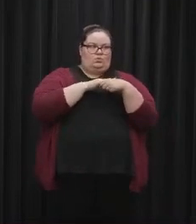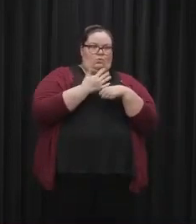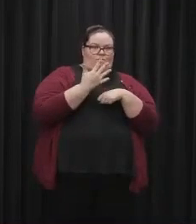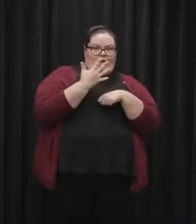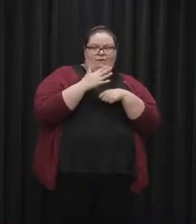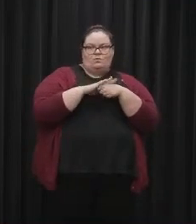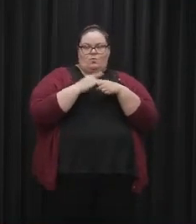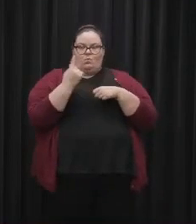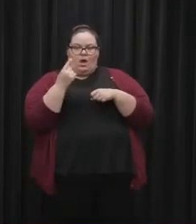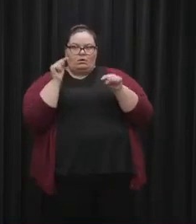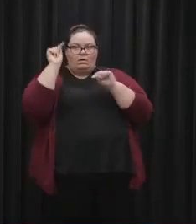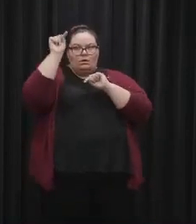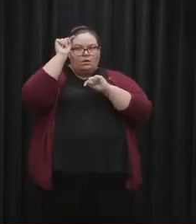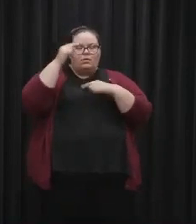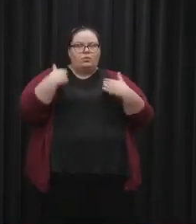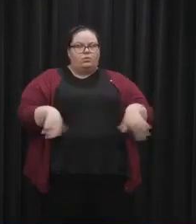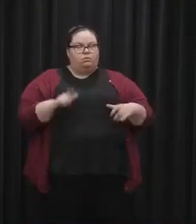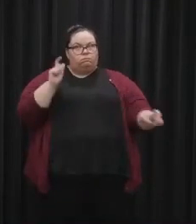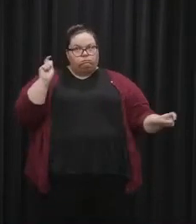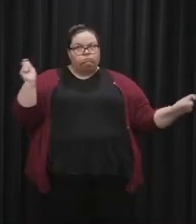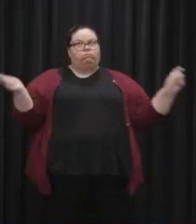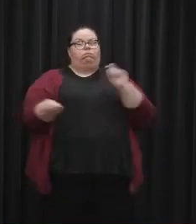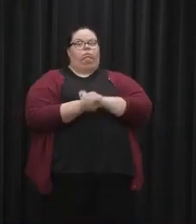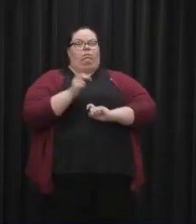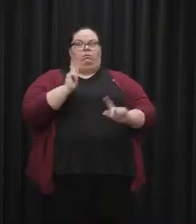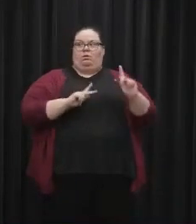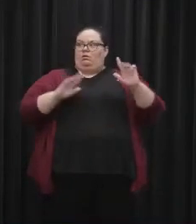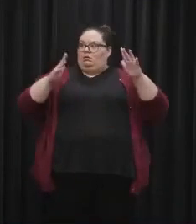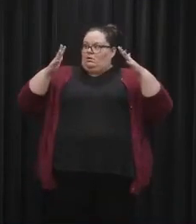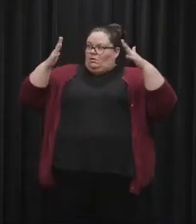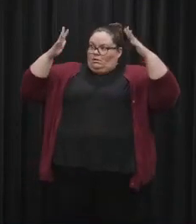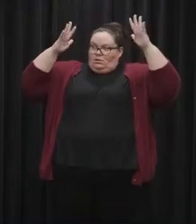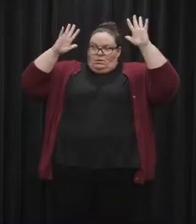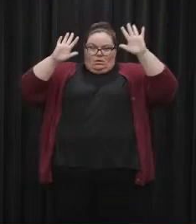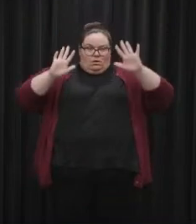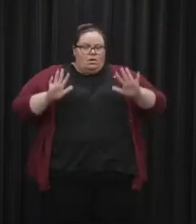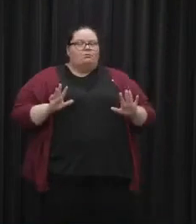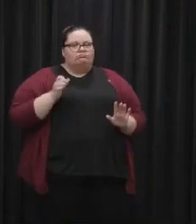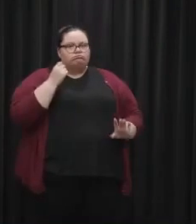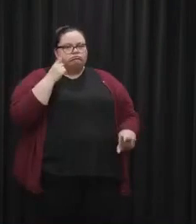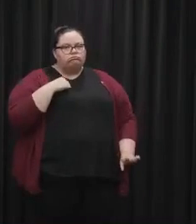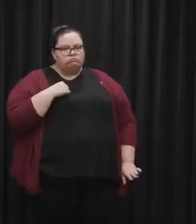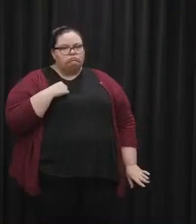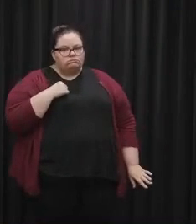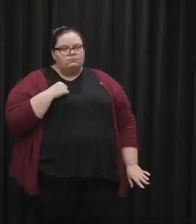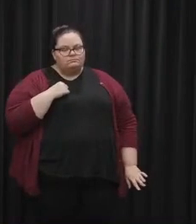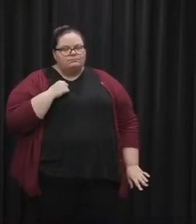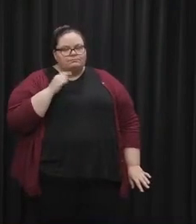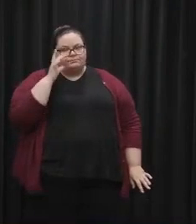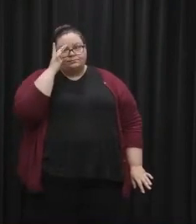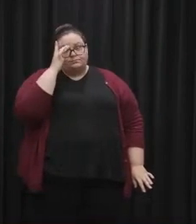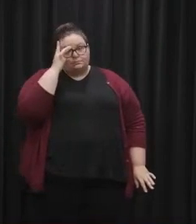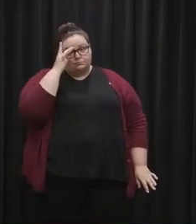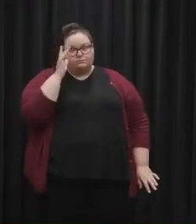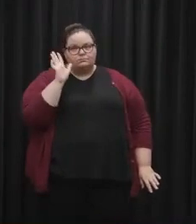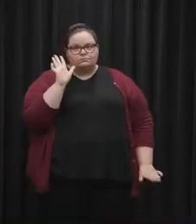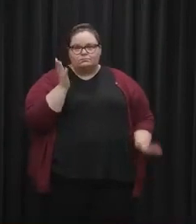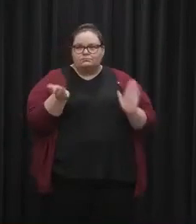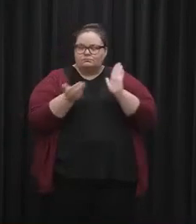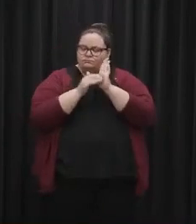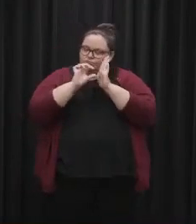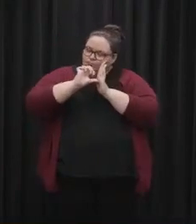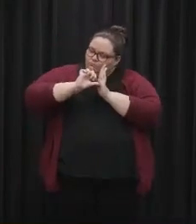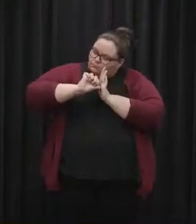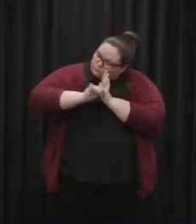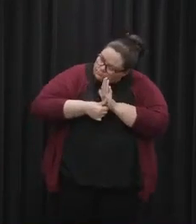5 is changing rapidly, and that's causing a degree of anxiety that I completely understand. And I'm going to again emphasize